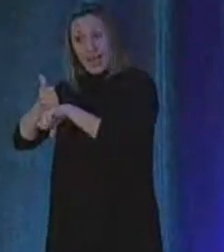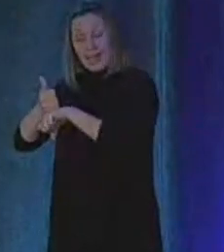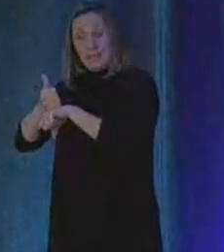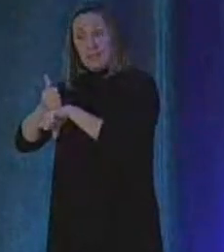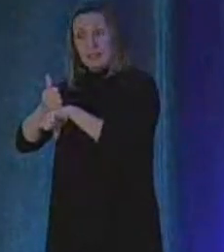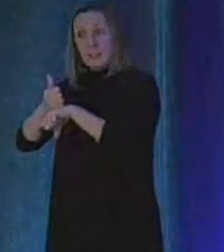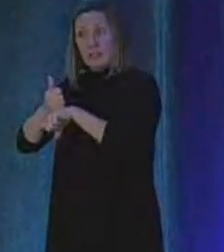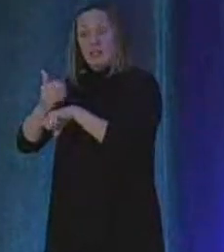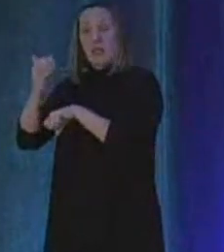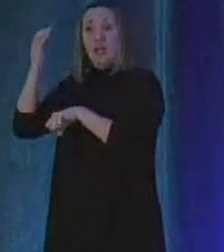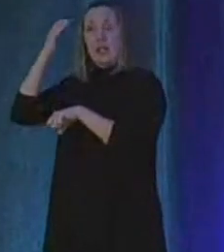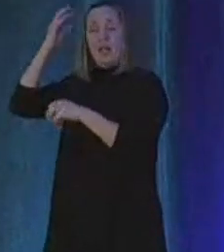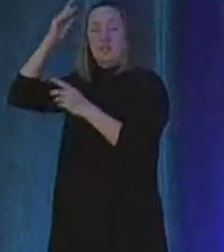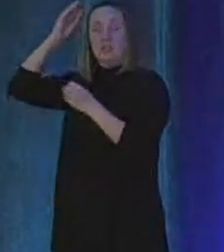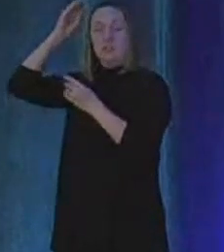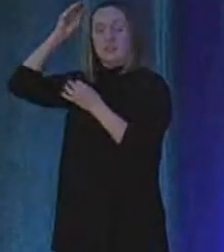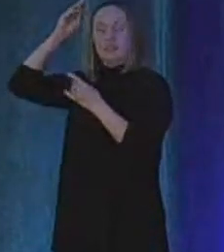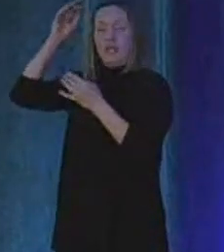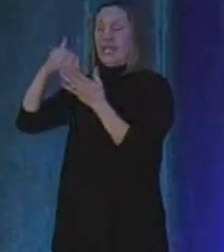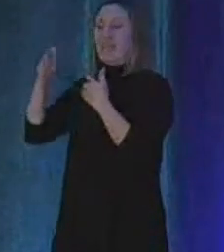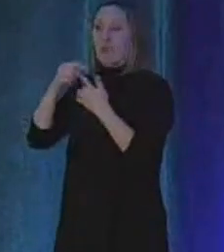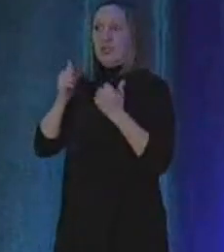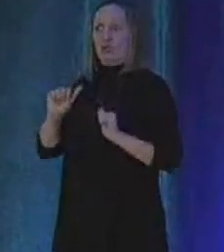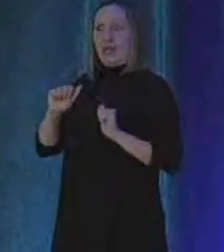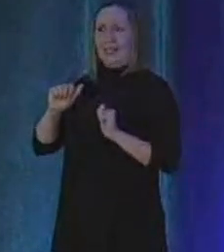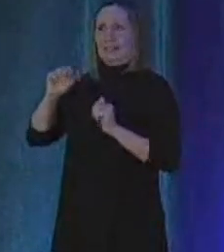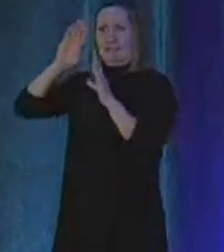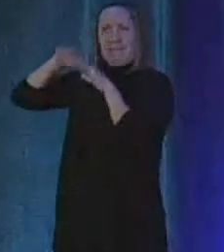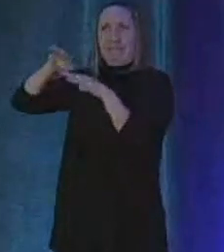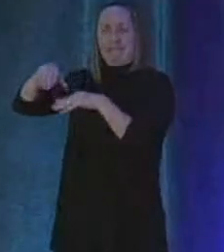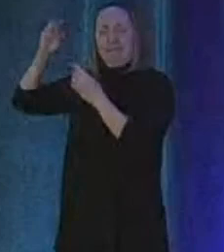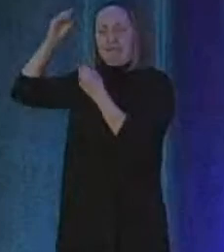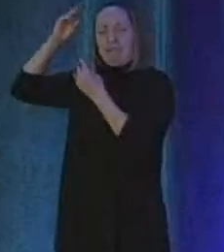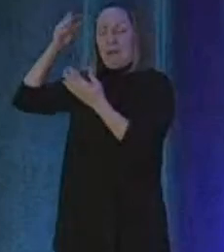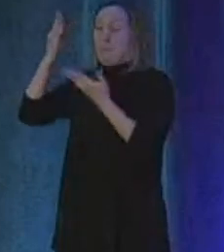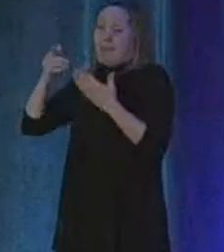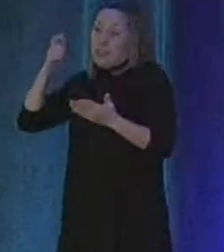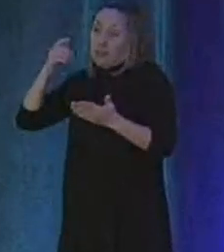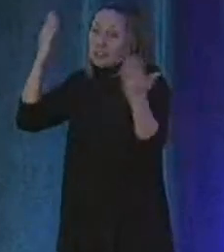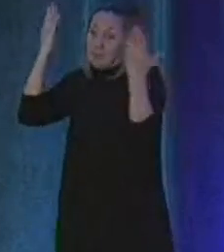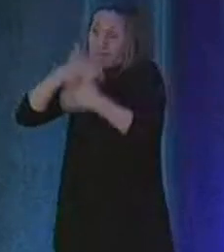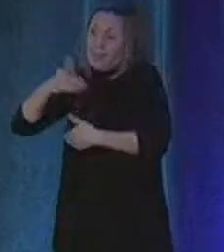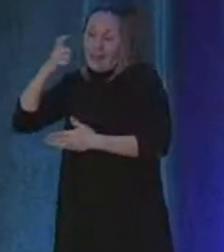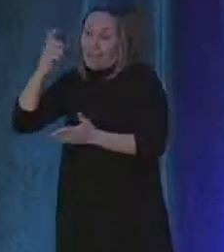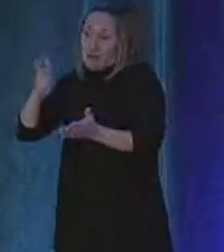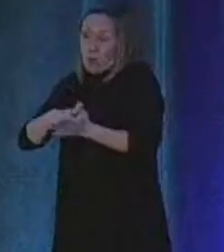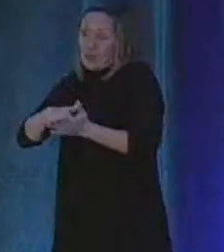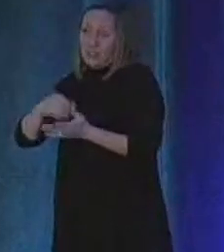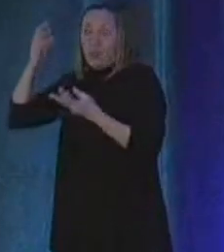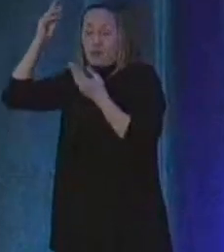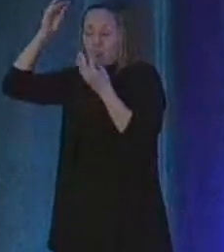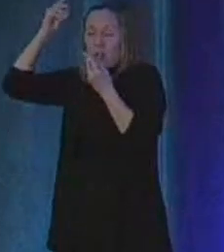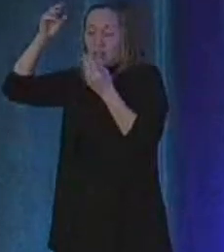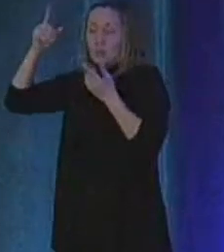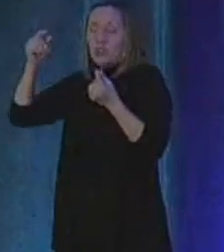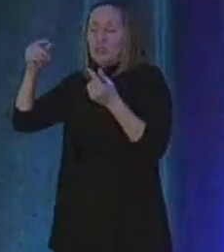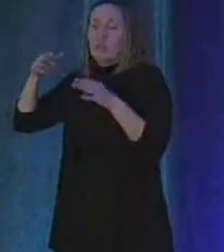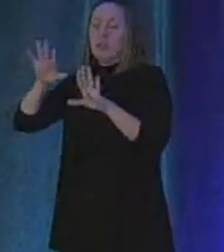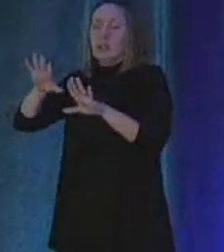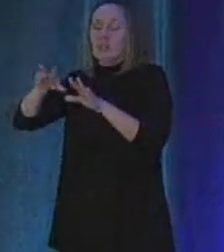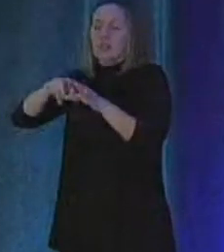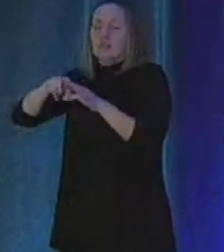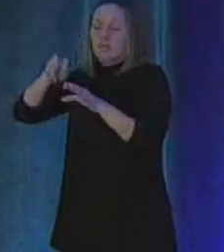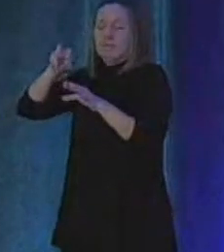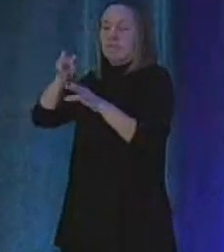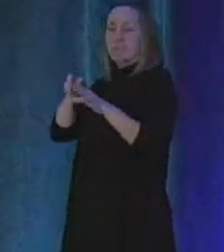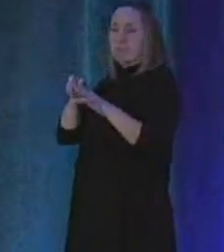of consciousness thoughts even when you don't try to. You may just have never noticed. And so what you do with those thoughts is you just take a step back, become